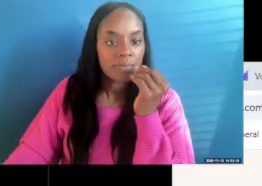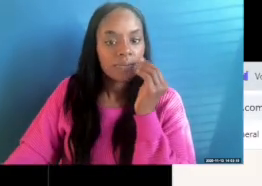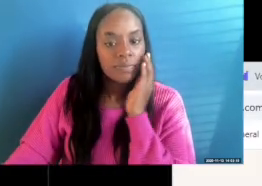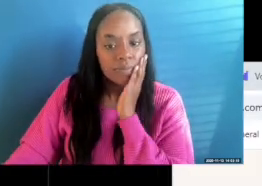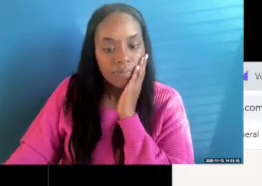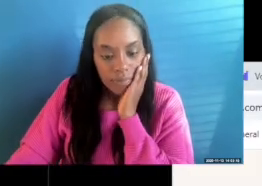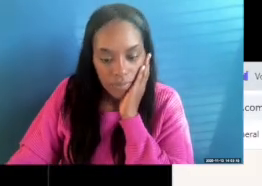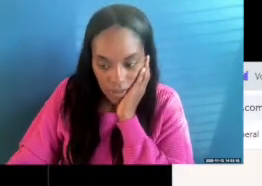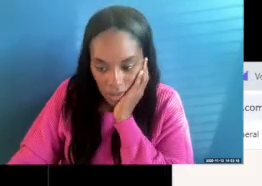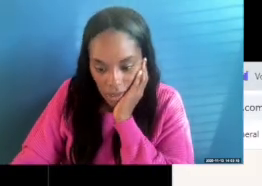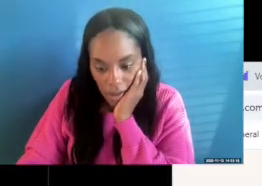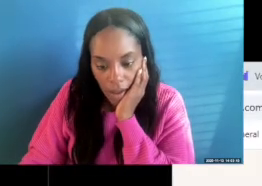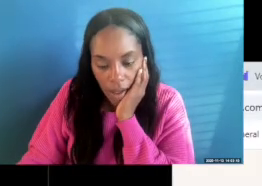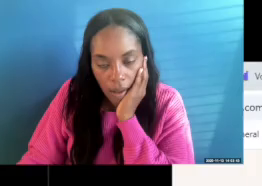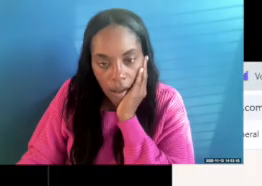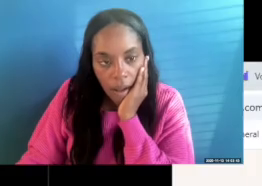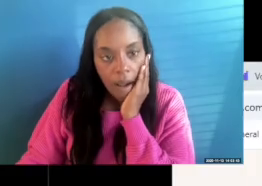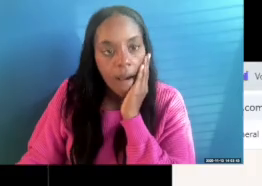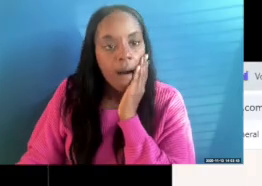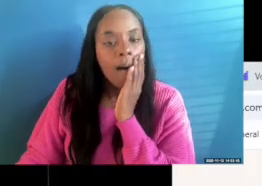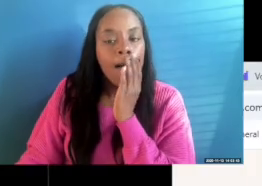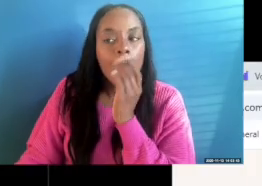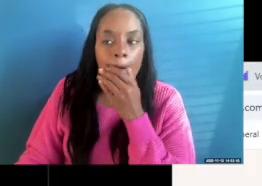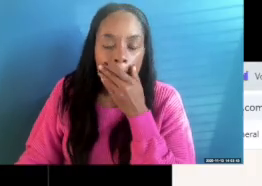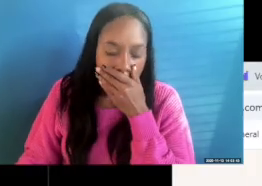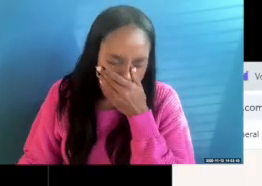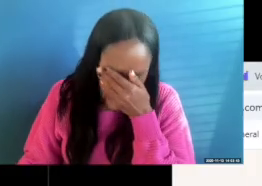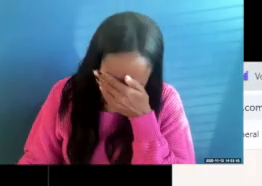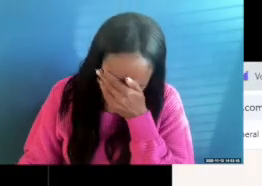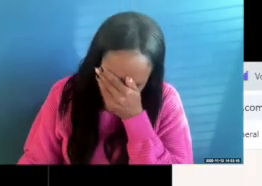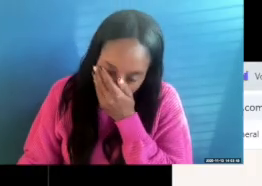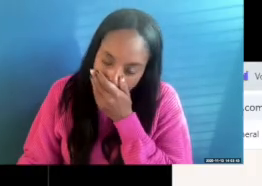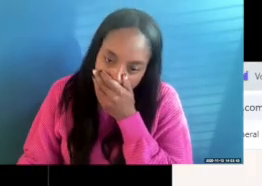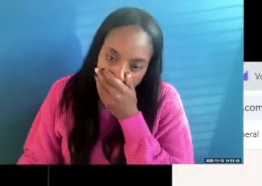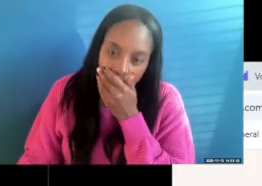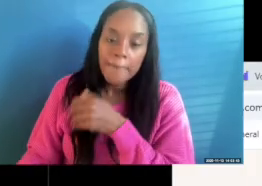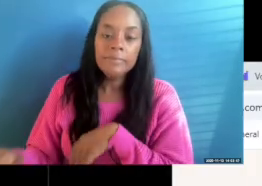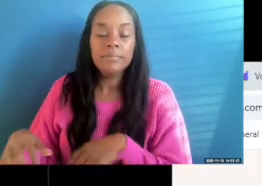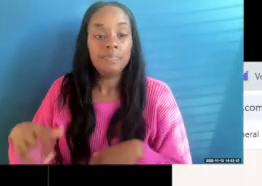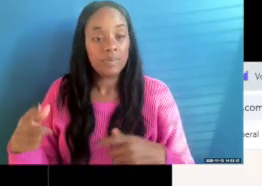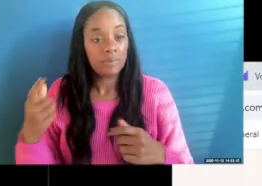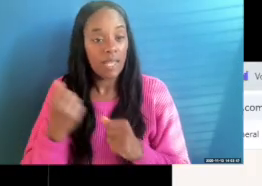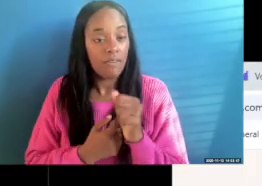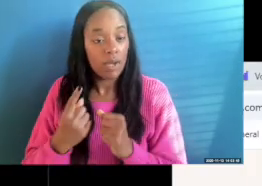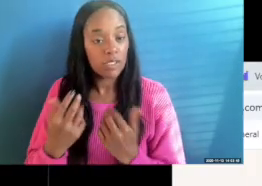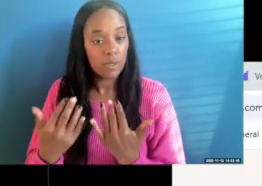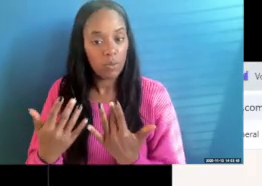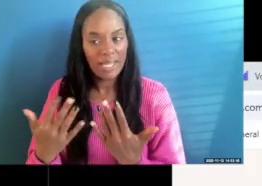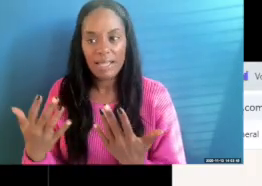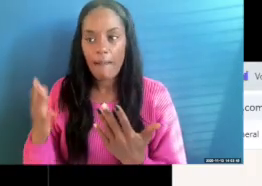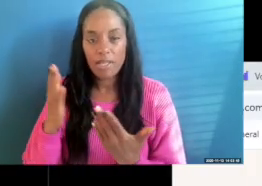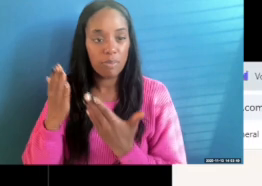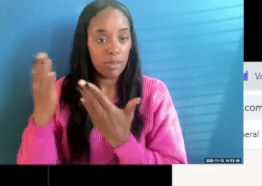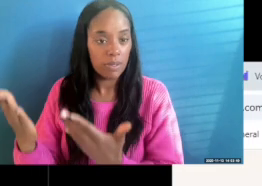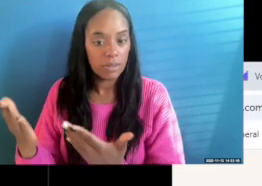are infrastructure. Thank you for coming and being here in person today and on the phone this morning as well. Thank you. Yeah, I was jamming up